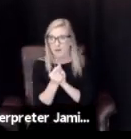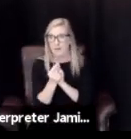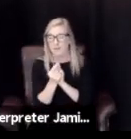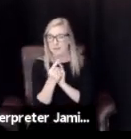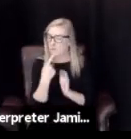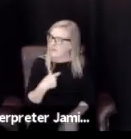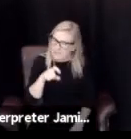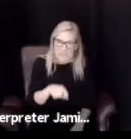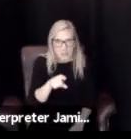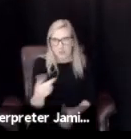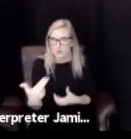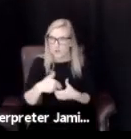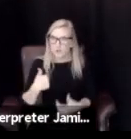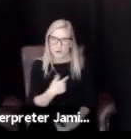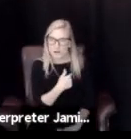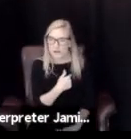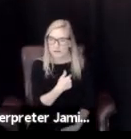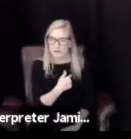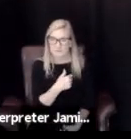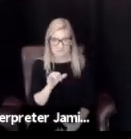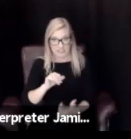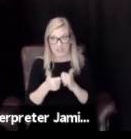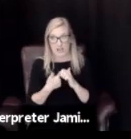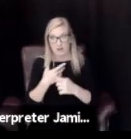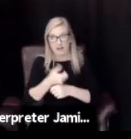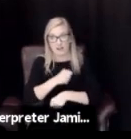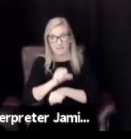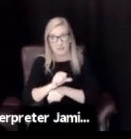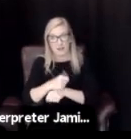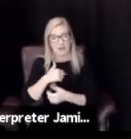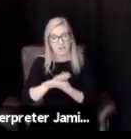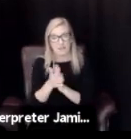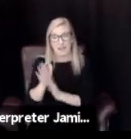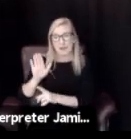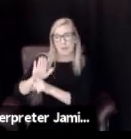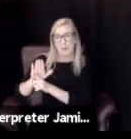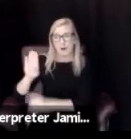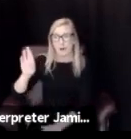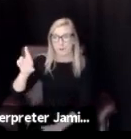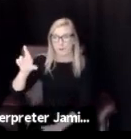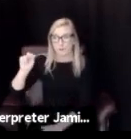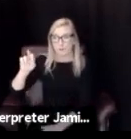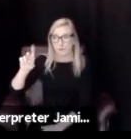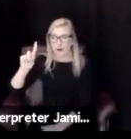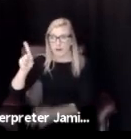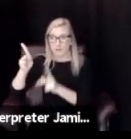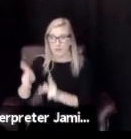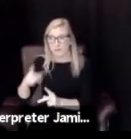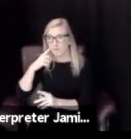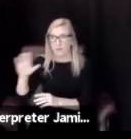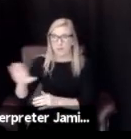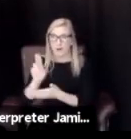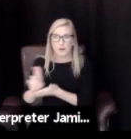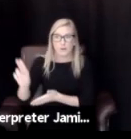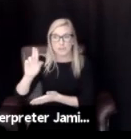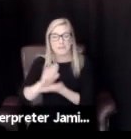job, and started, and being a part of became their branding person of their university, their branding